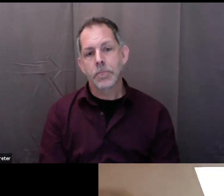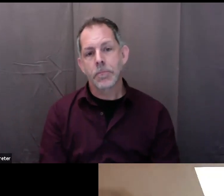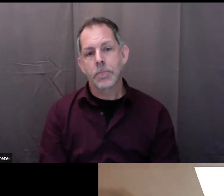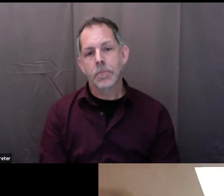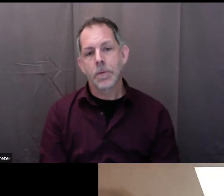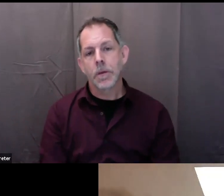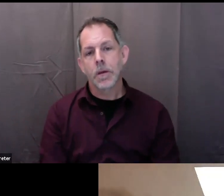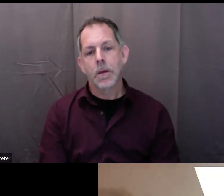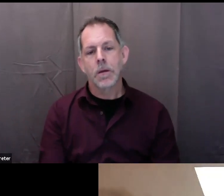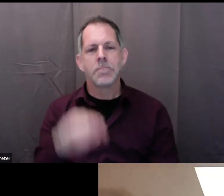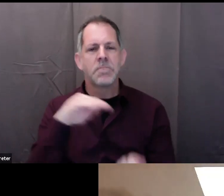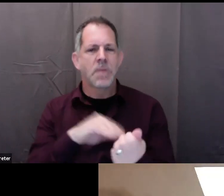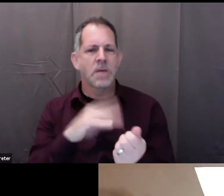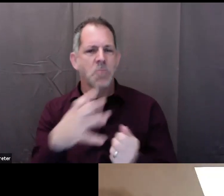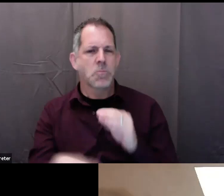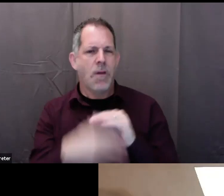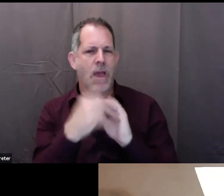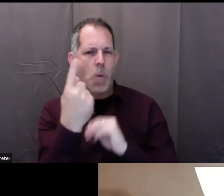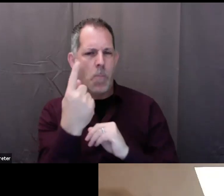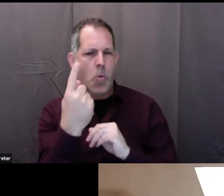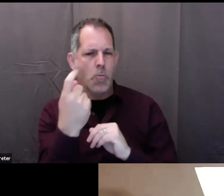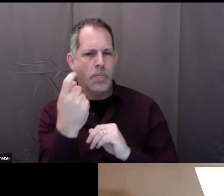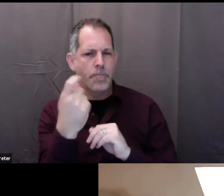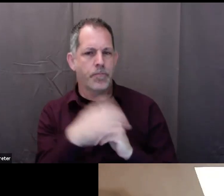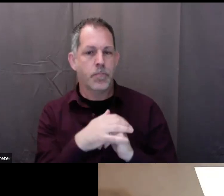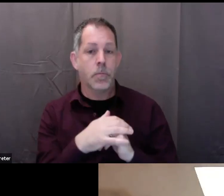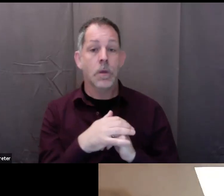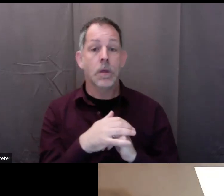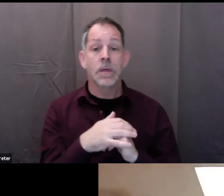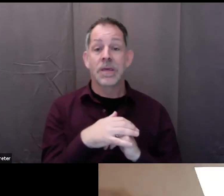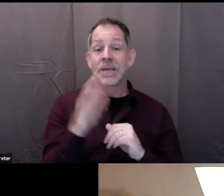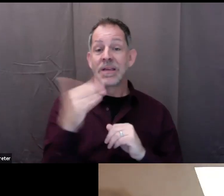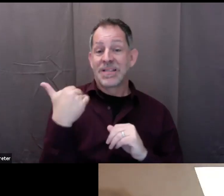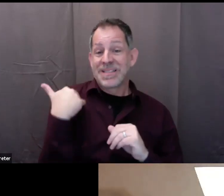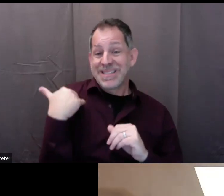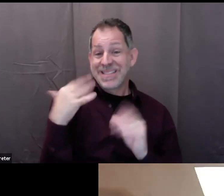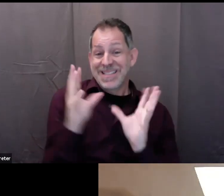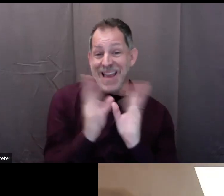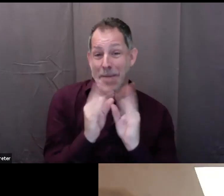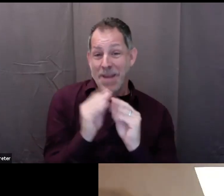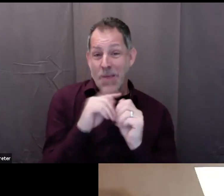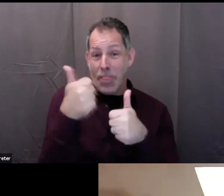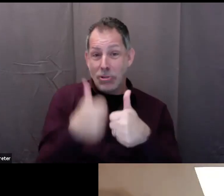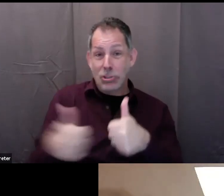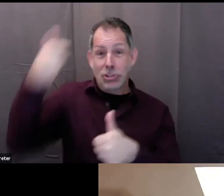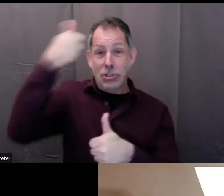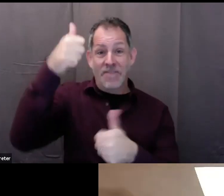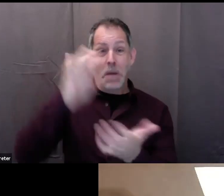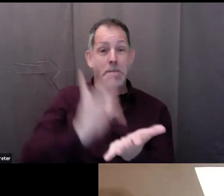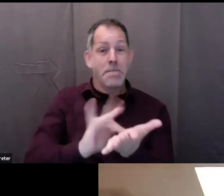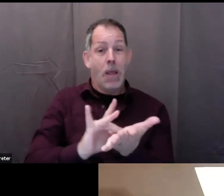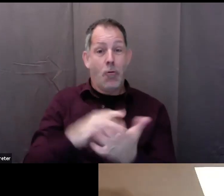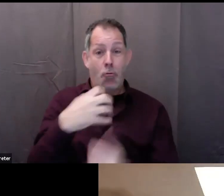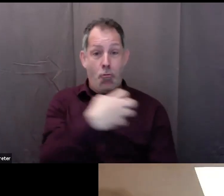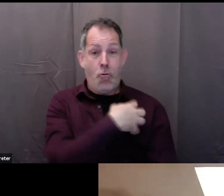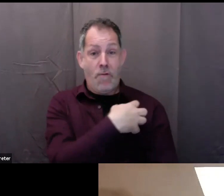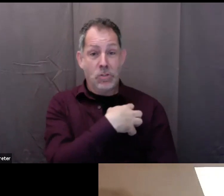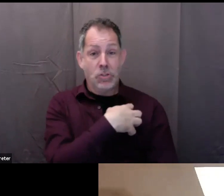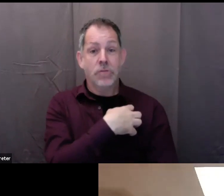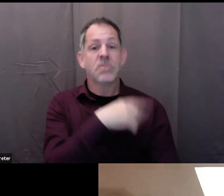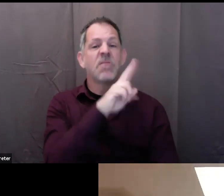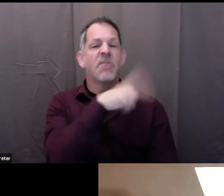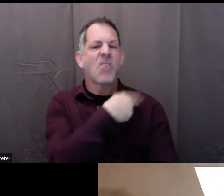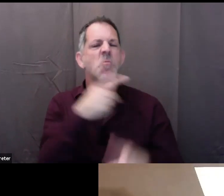this with the chief medical officers of all the hospitals and the major clinics in town. And I wanted to mention